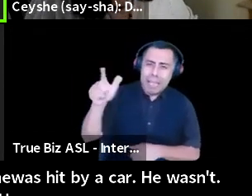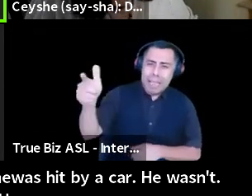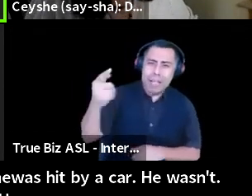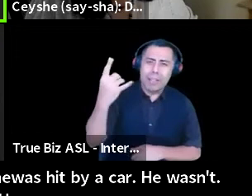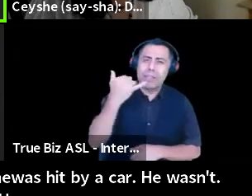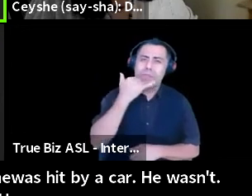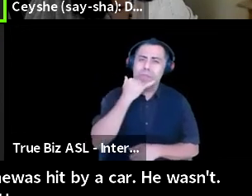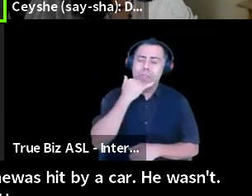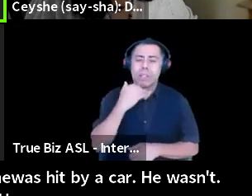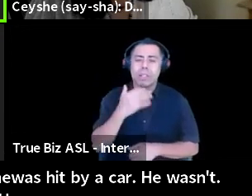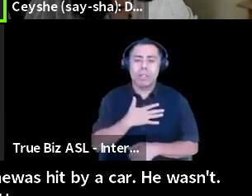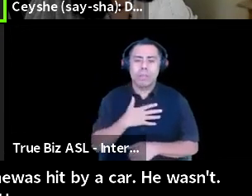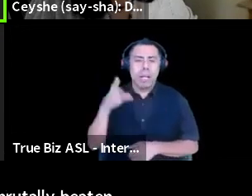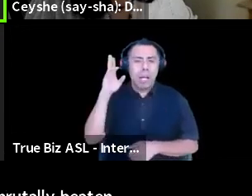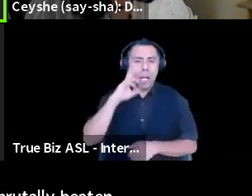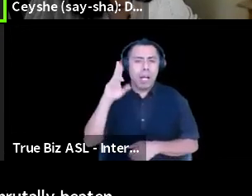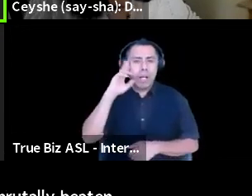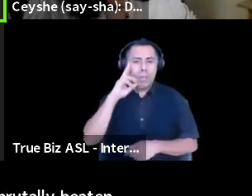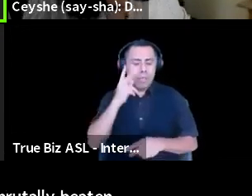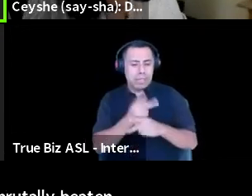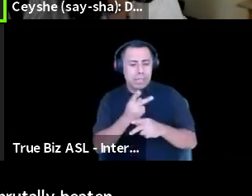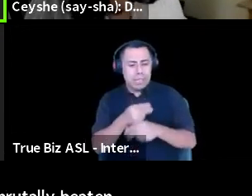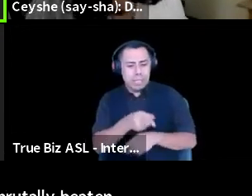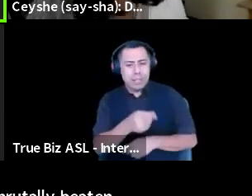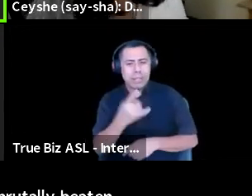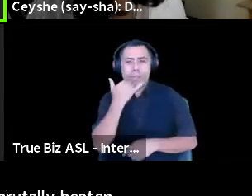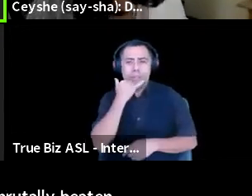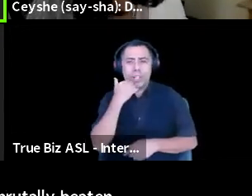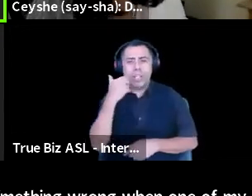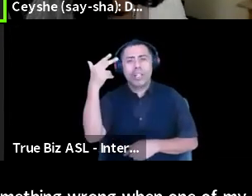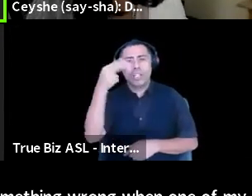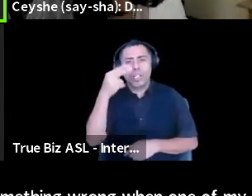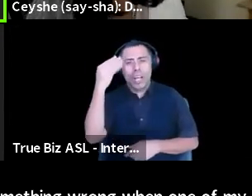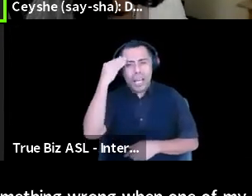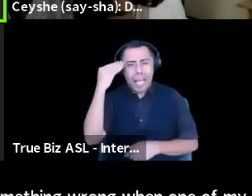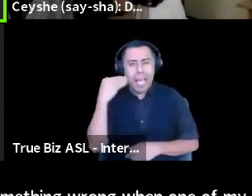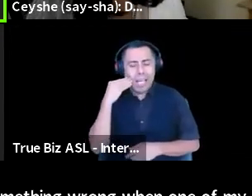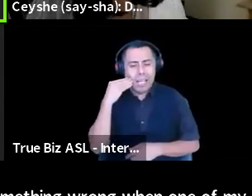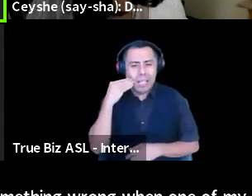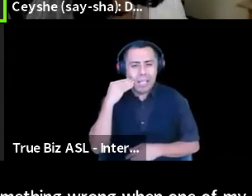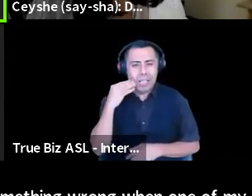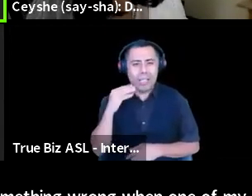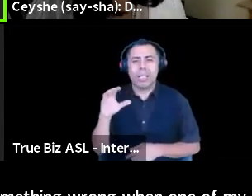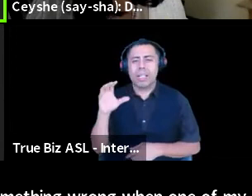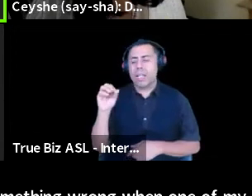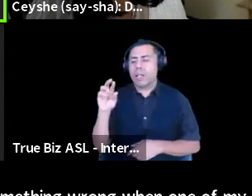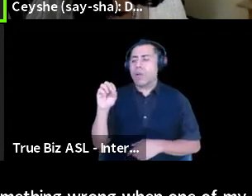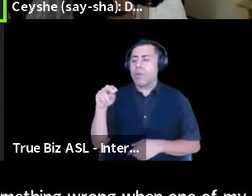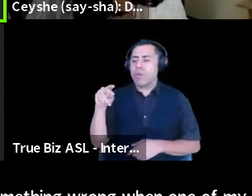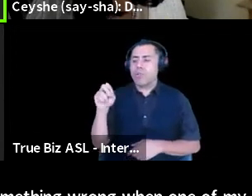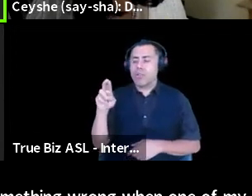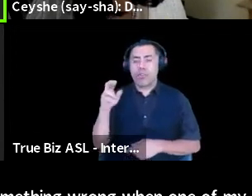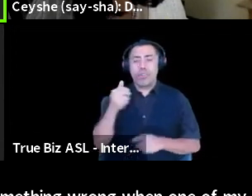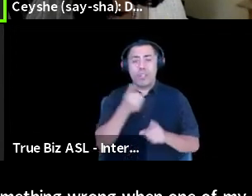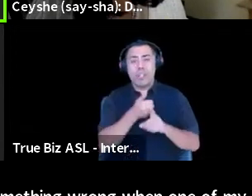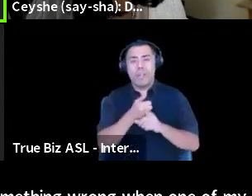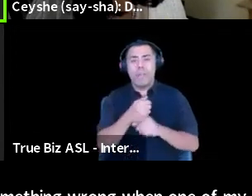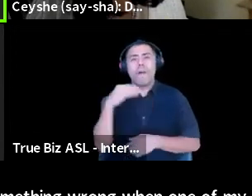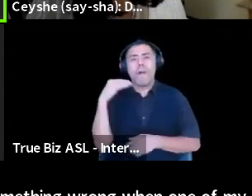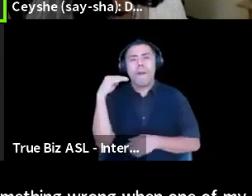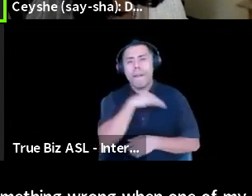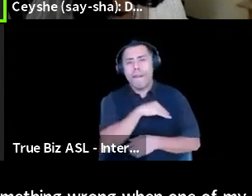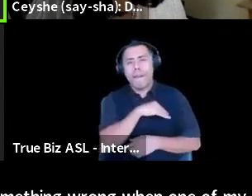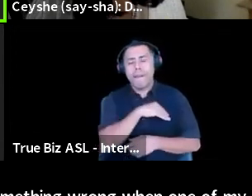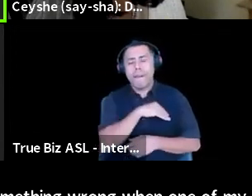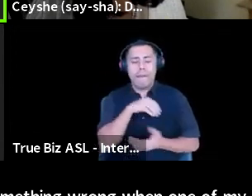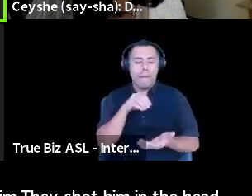him. He was like, there's something wrong with him. They had shot him in the head, and the coroner had actually said,